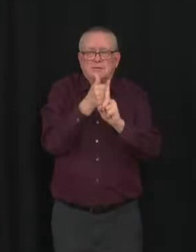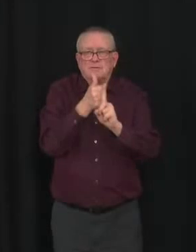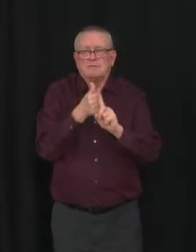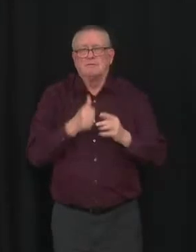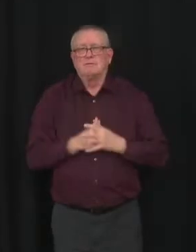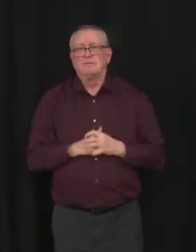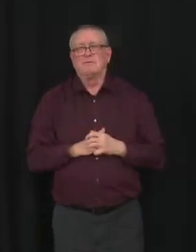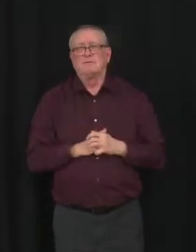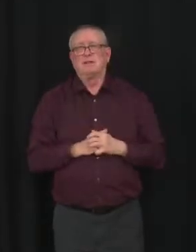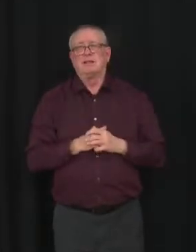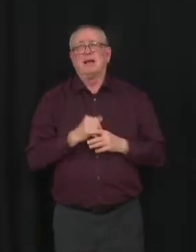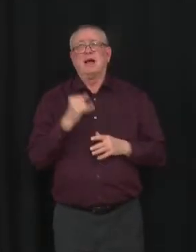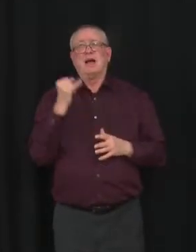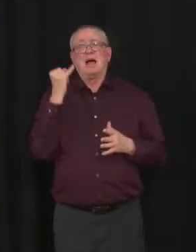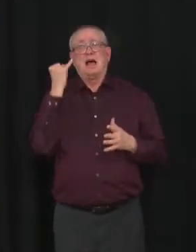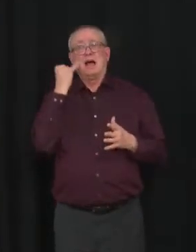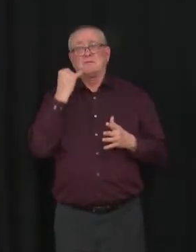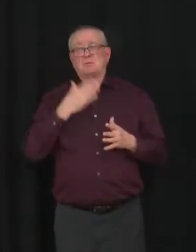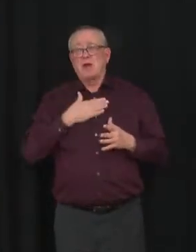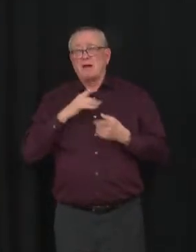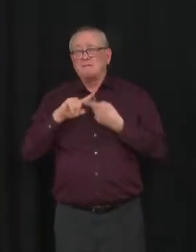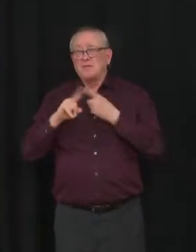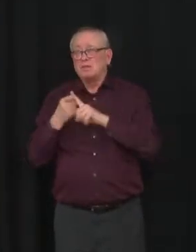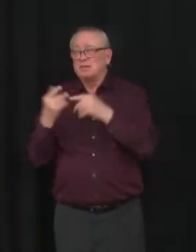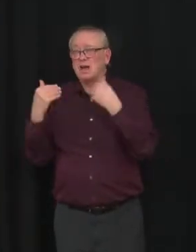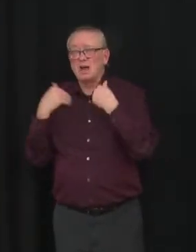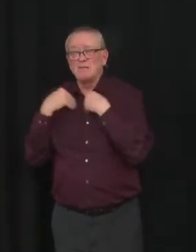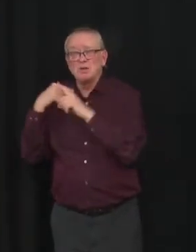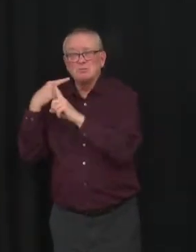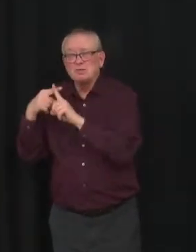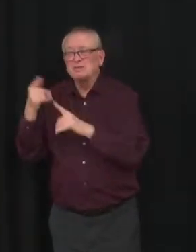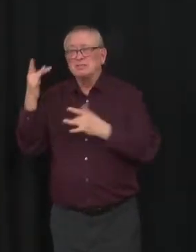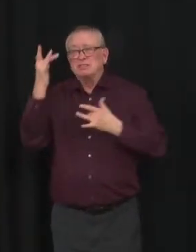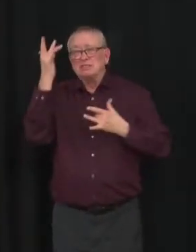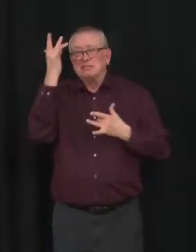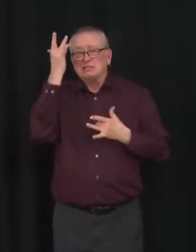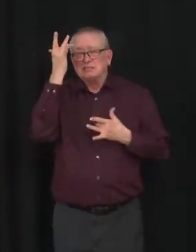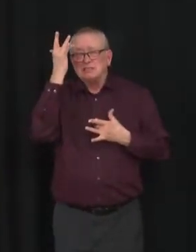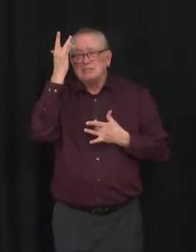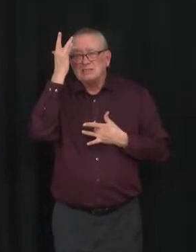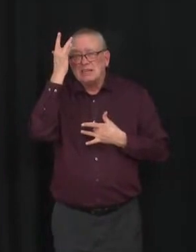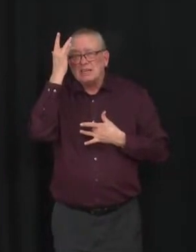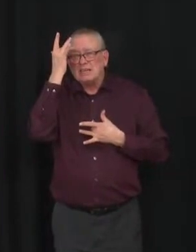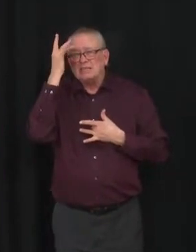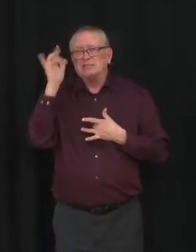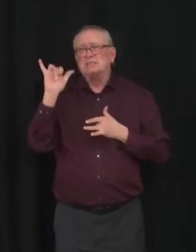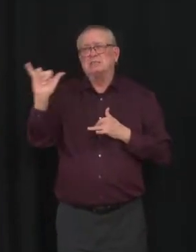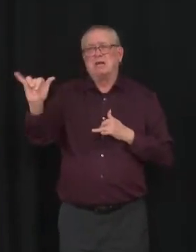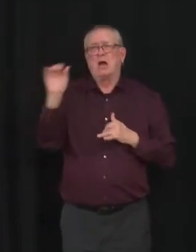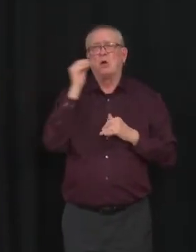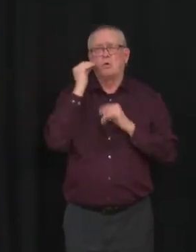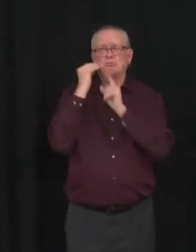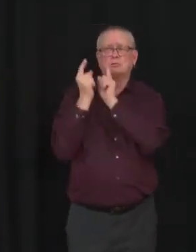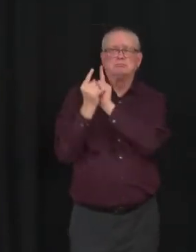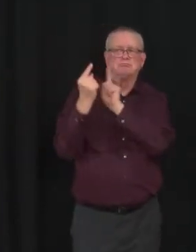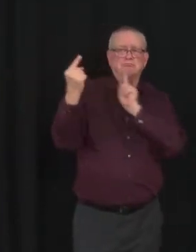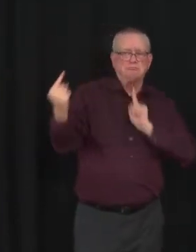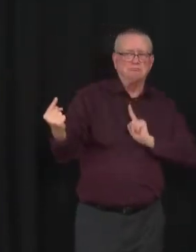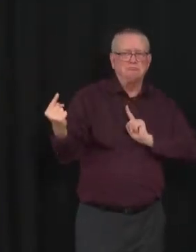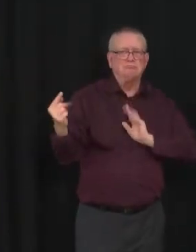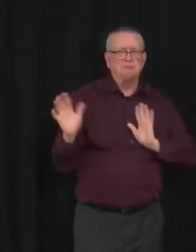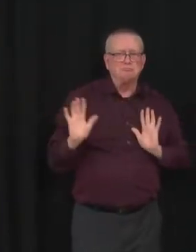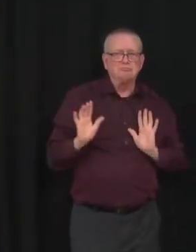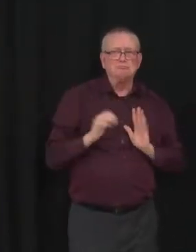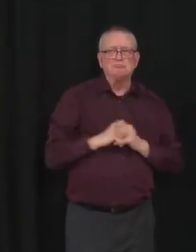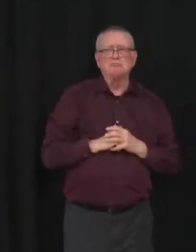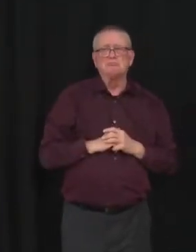second, if somebody has any symptoms, it's critical that they stay home and away from others. And third, if someone knows they're a close